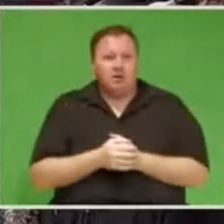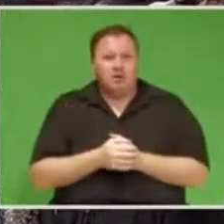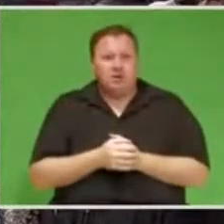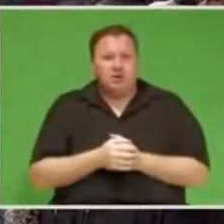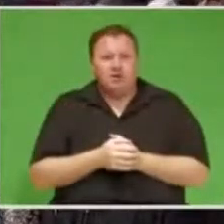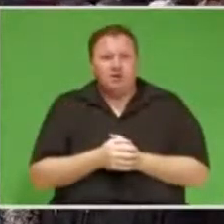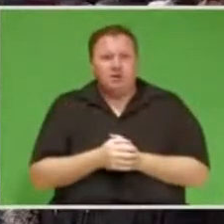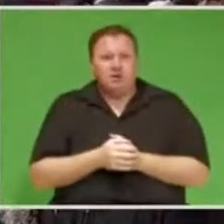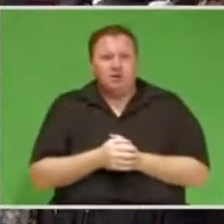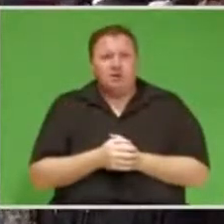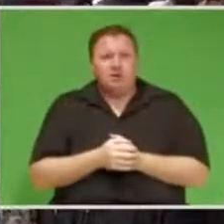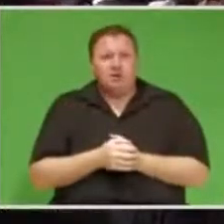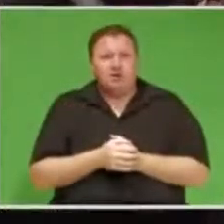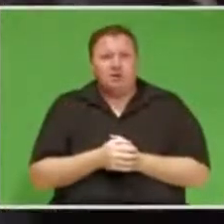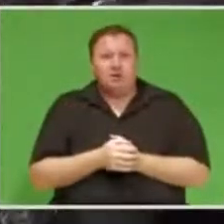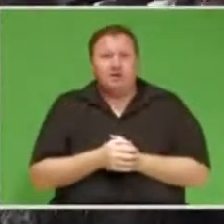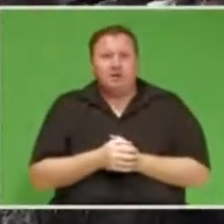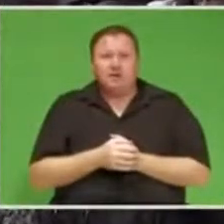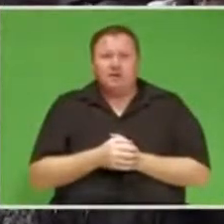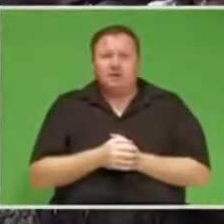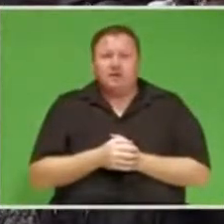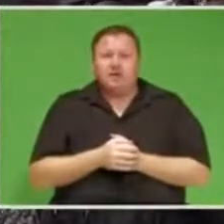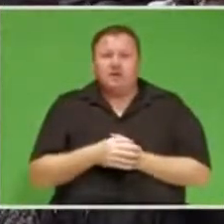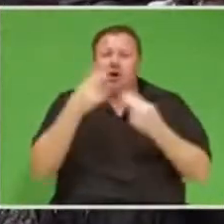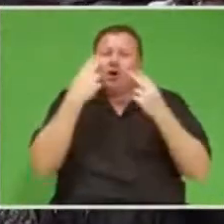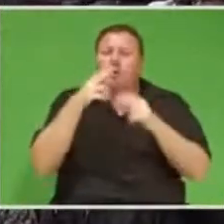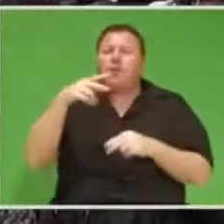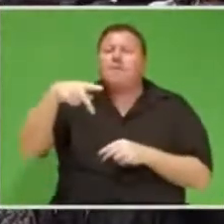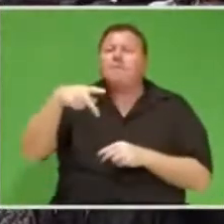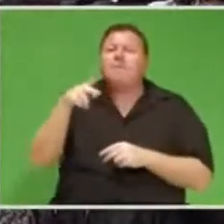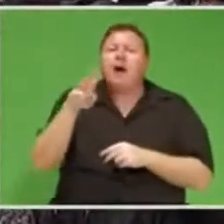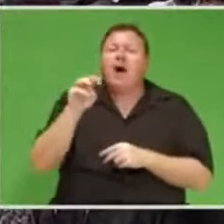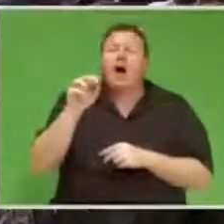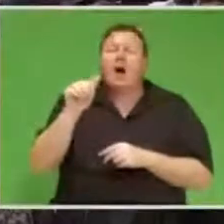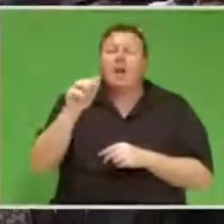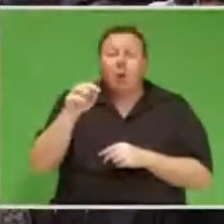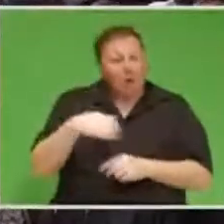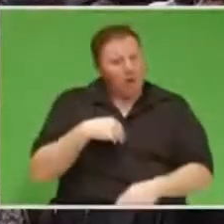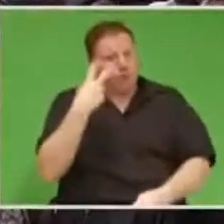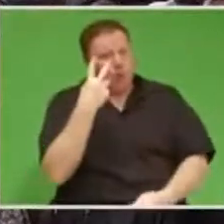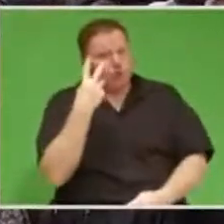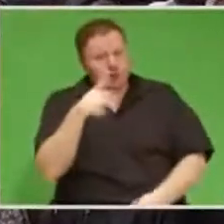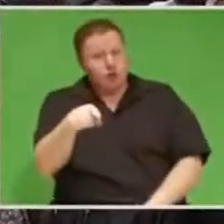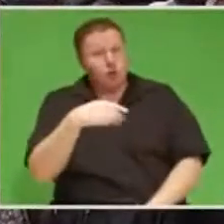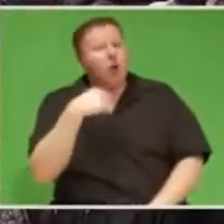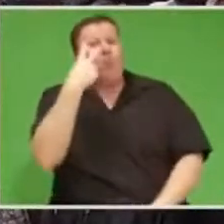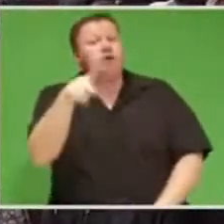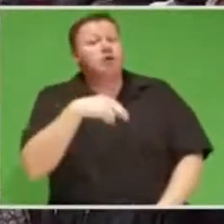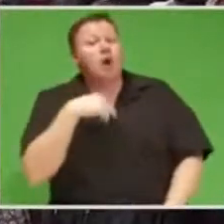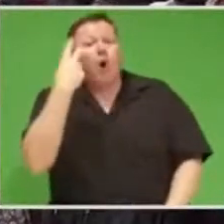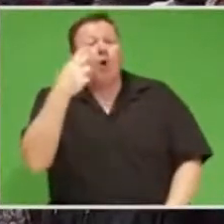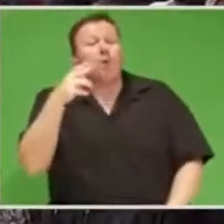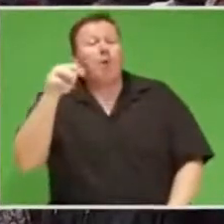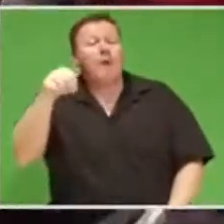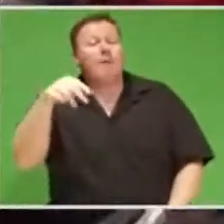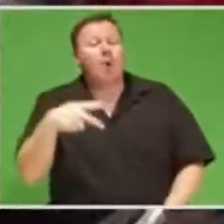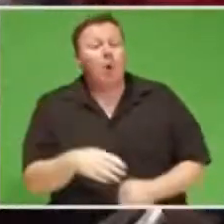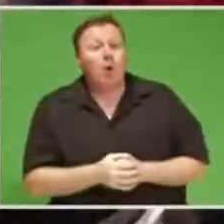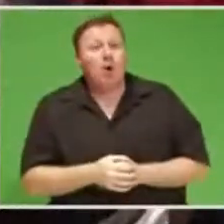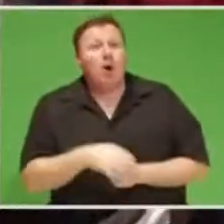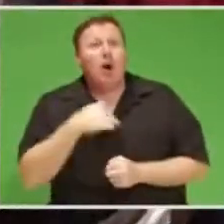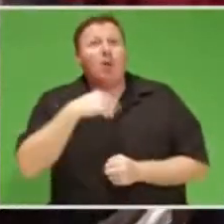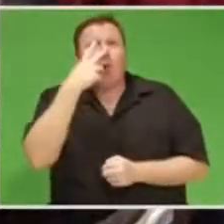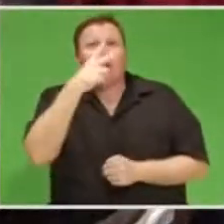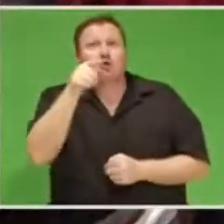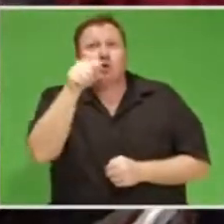Honorable Tambo, Honorable Pambo, I'm watching you, Honorable Pambo. I am